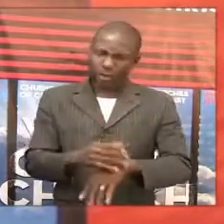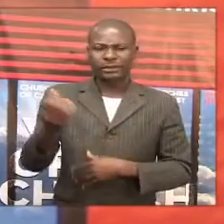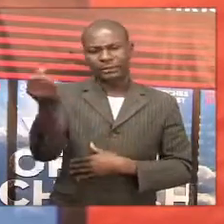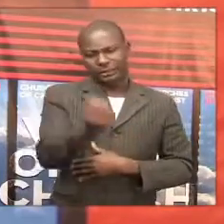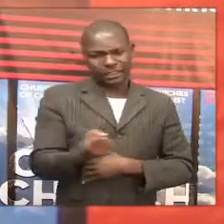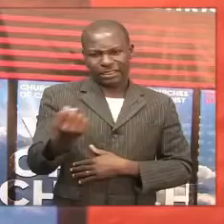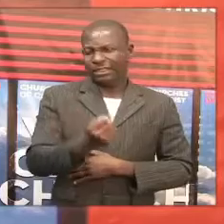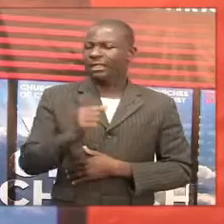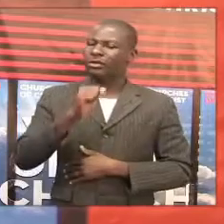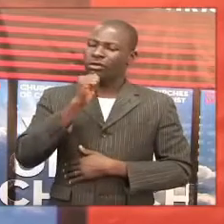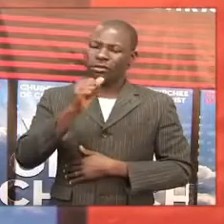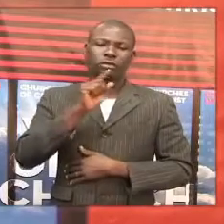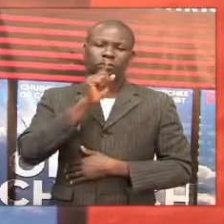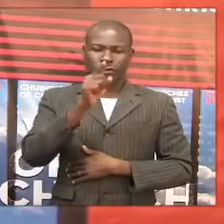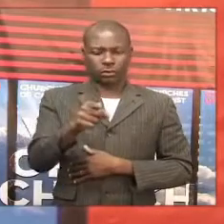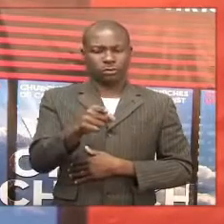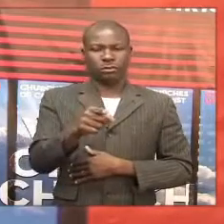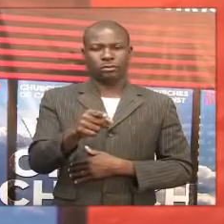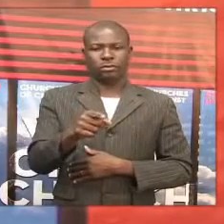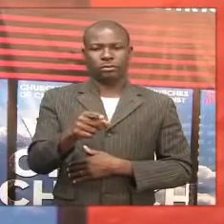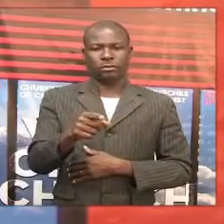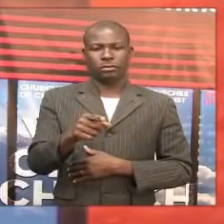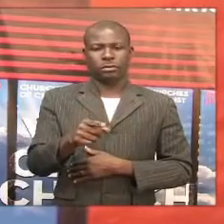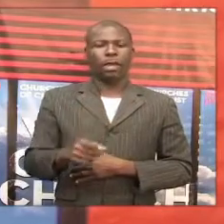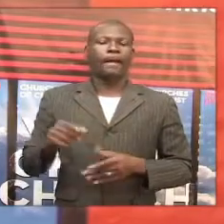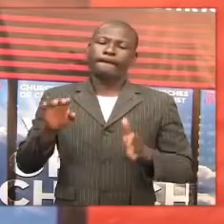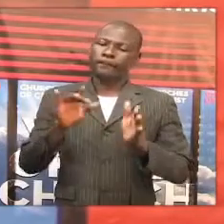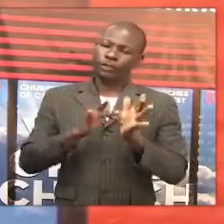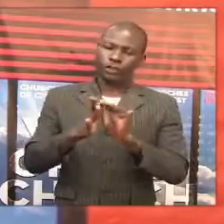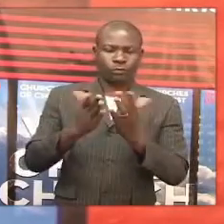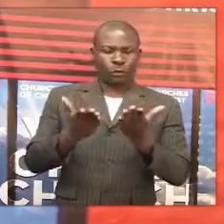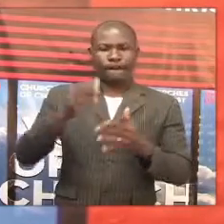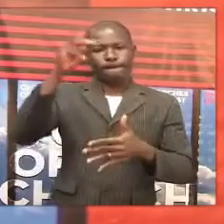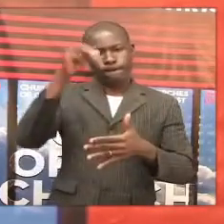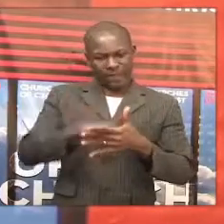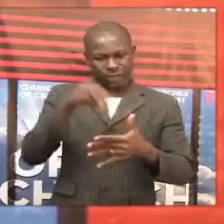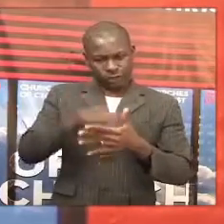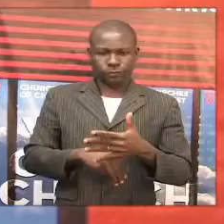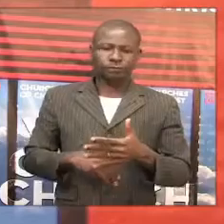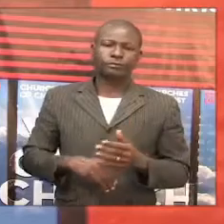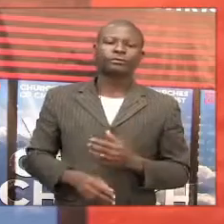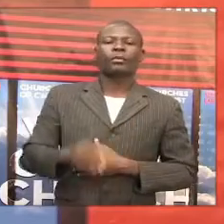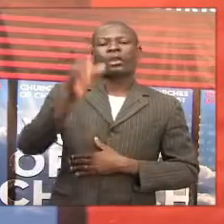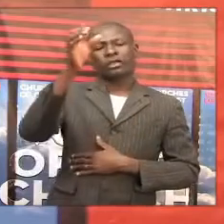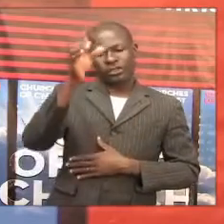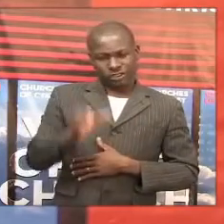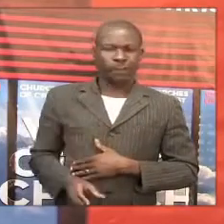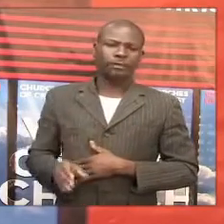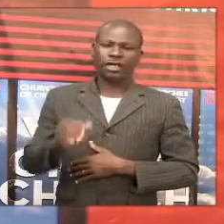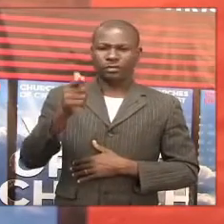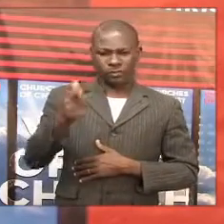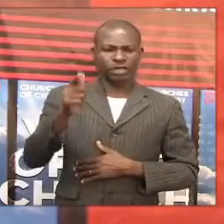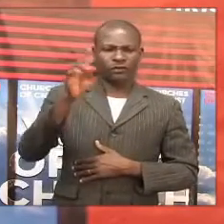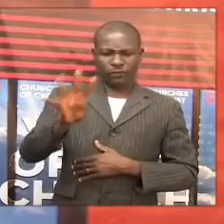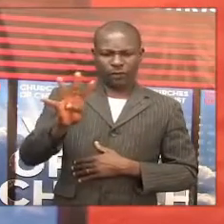no omo boa enye no kre Bible jina so ne Matthew chapter 24